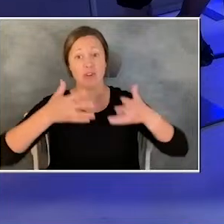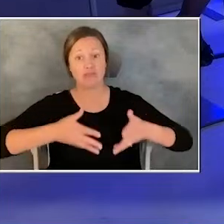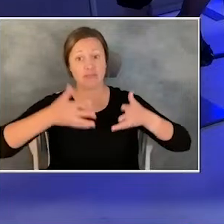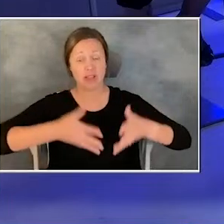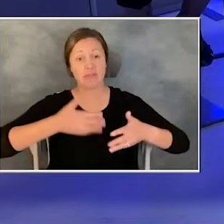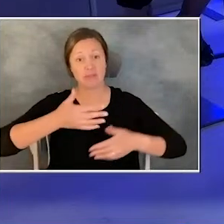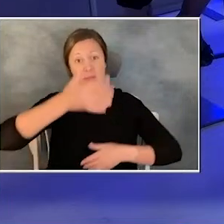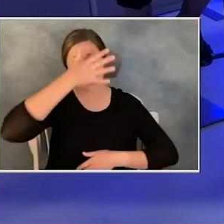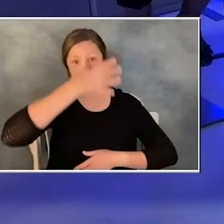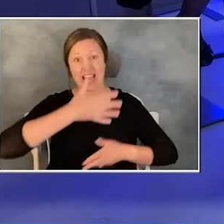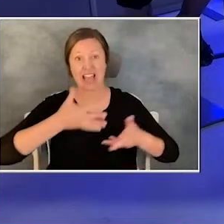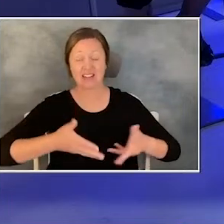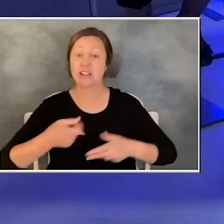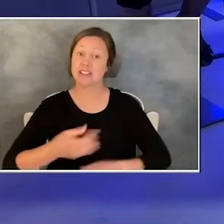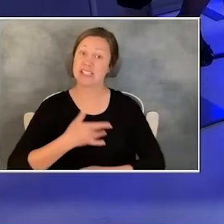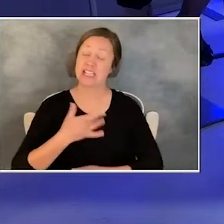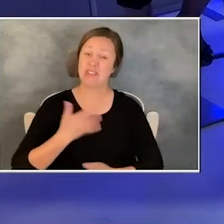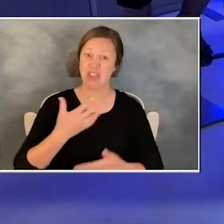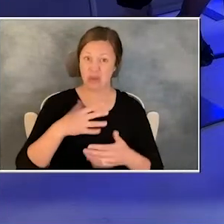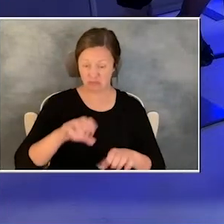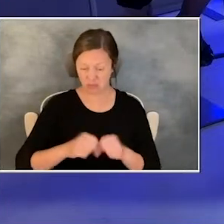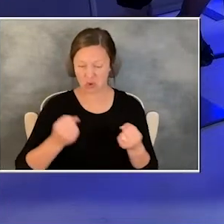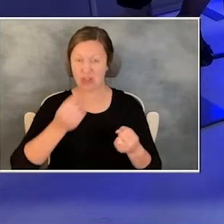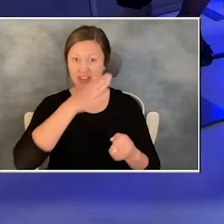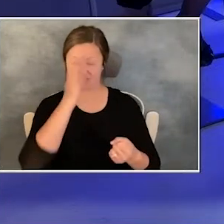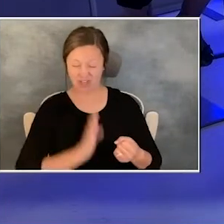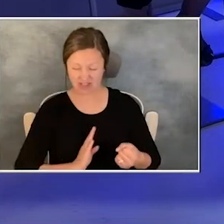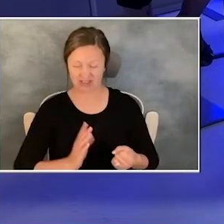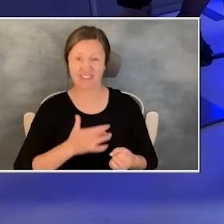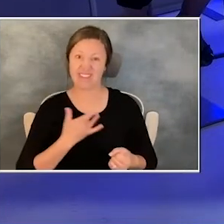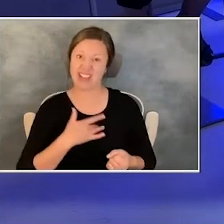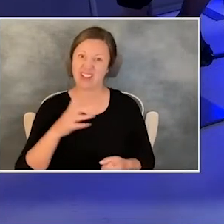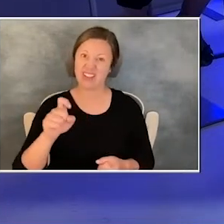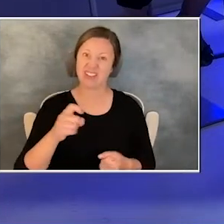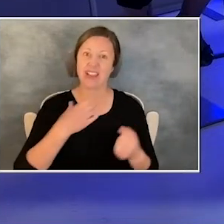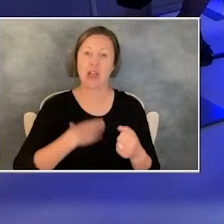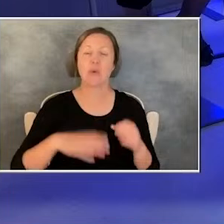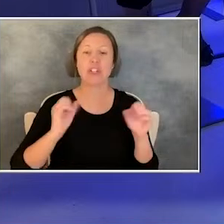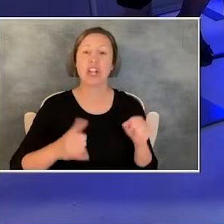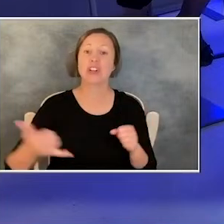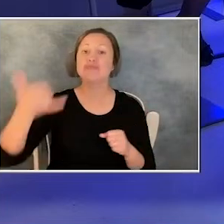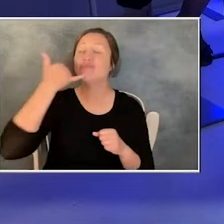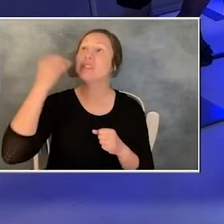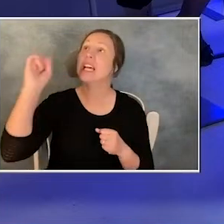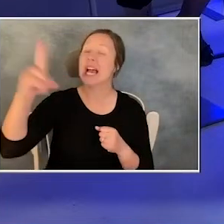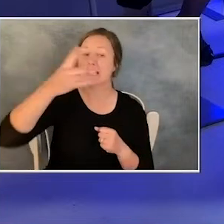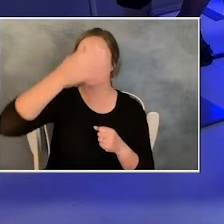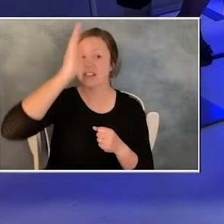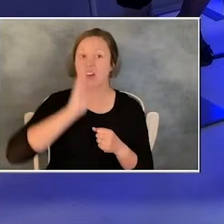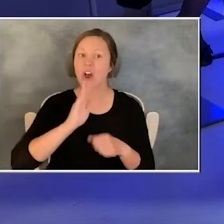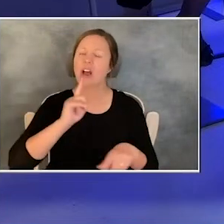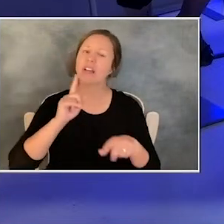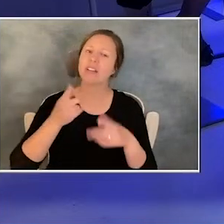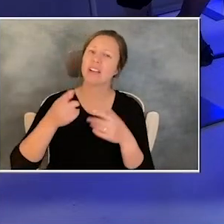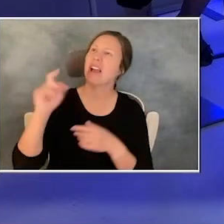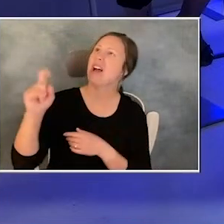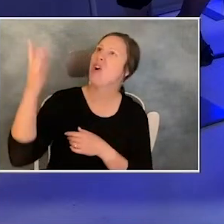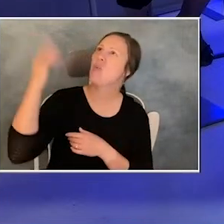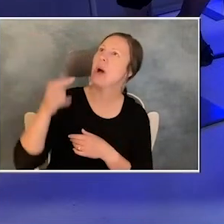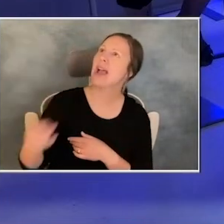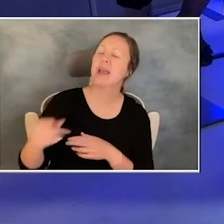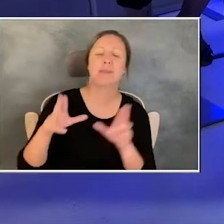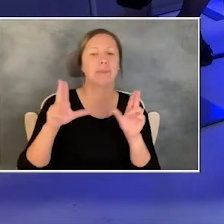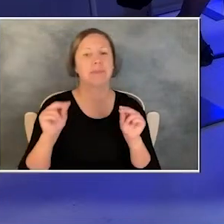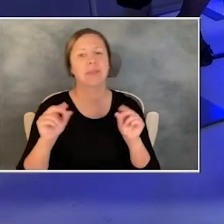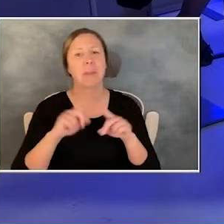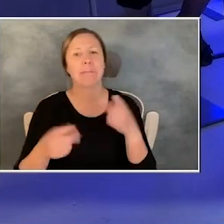he feel fragmented? I wish I could pick up the phone and ask God. I would not ask why him. I would ask, how does it work when the brain